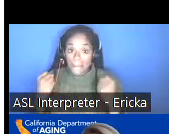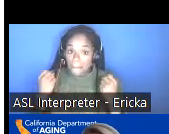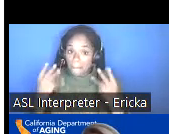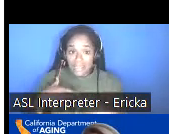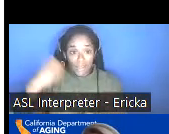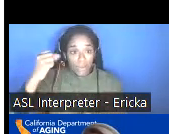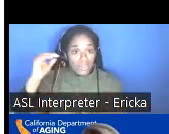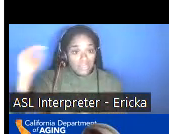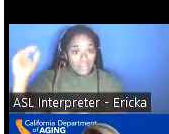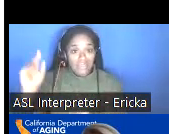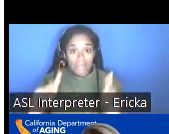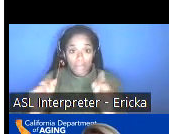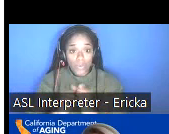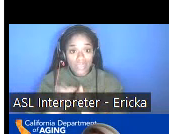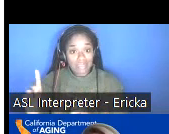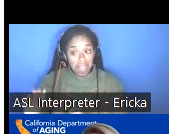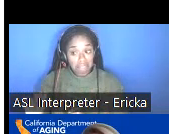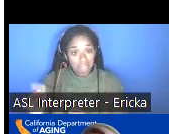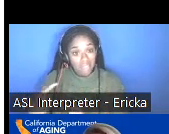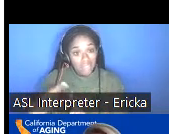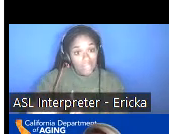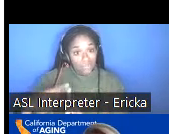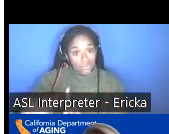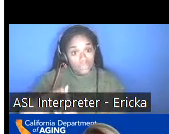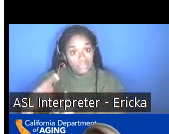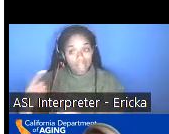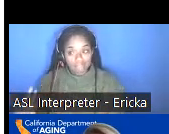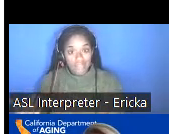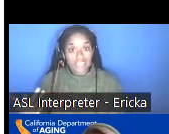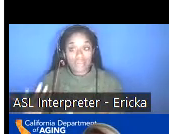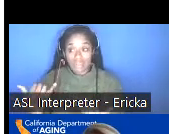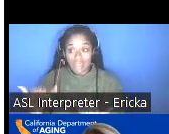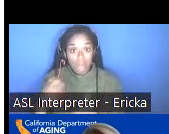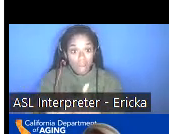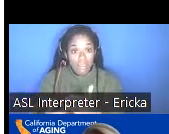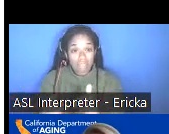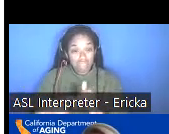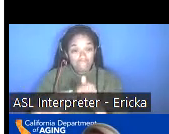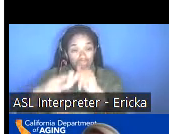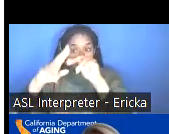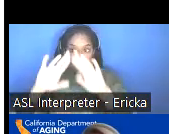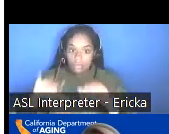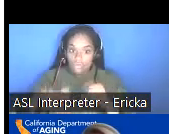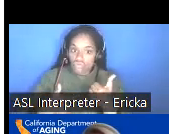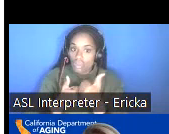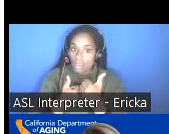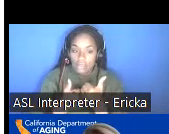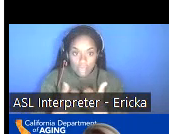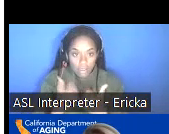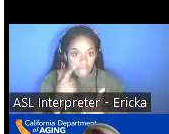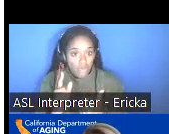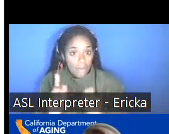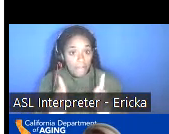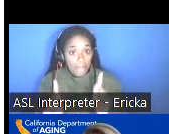with disabilities are renters. So with the rising cost of rent across the state, it's really challenging for many individuals to